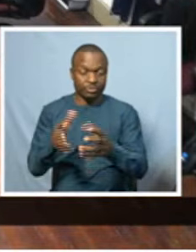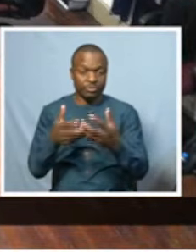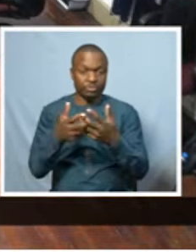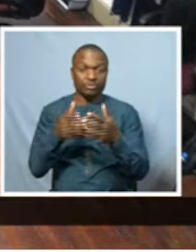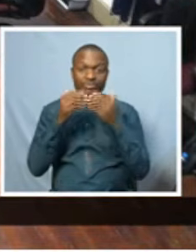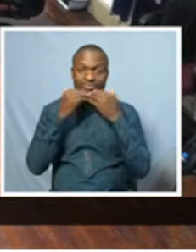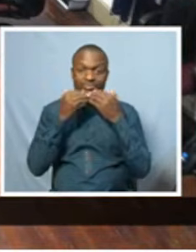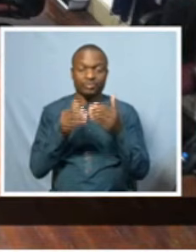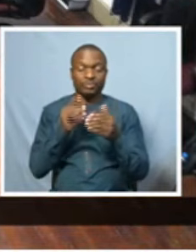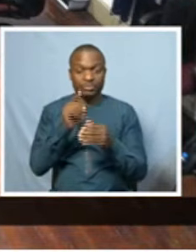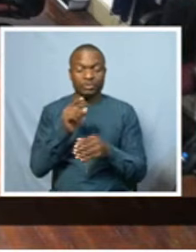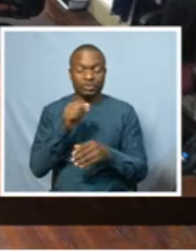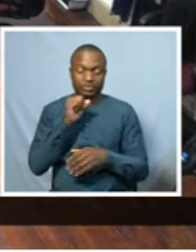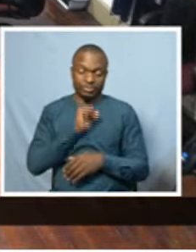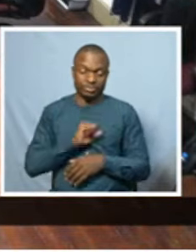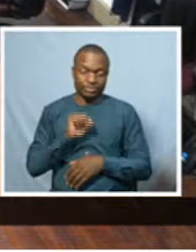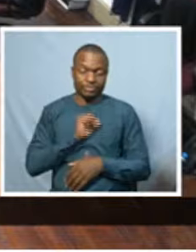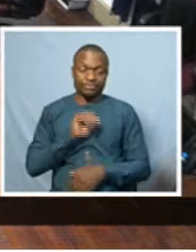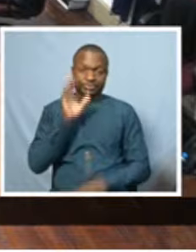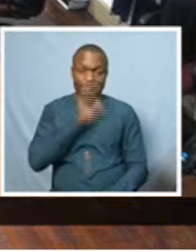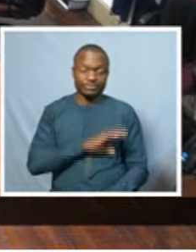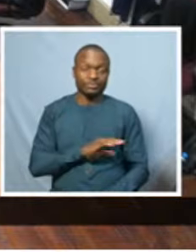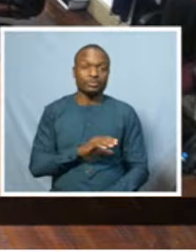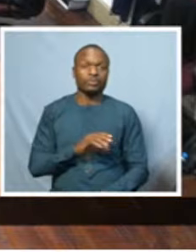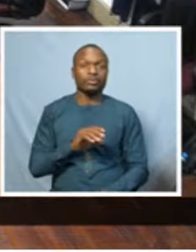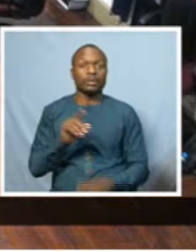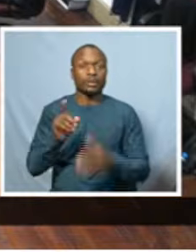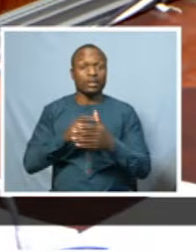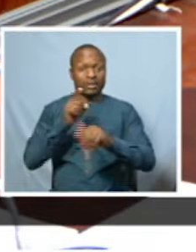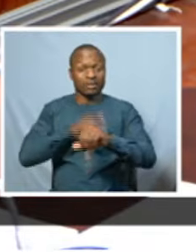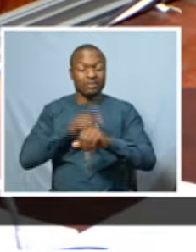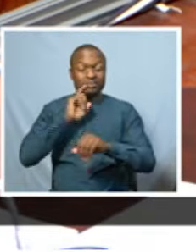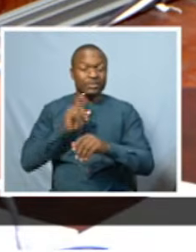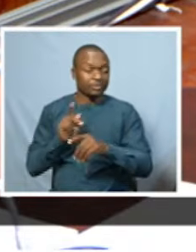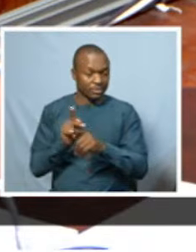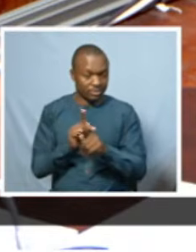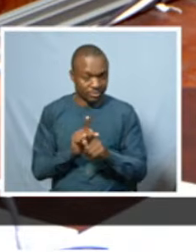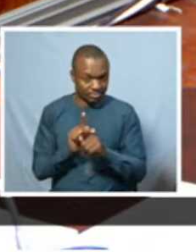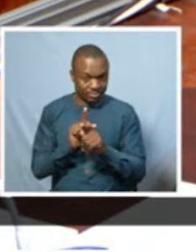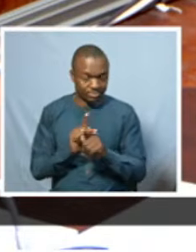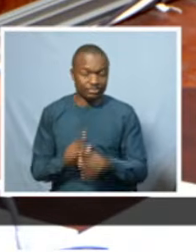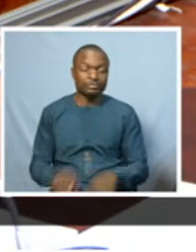Thank you. Since you have apologized, the next time, be careful.